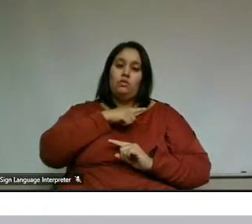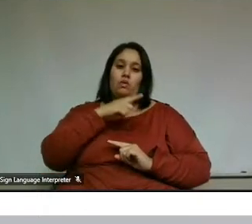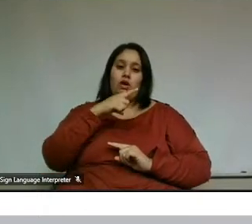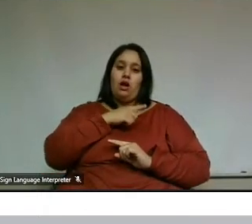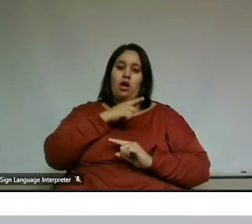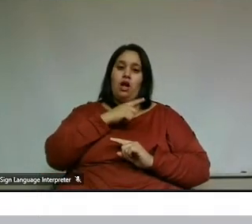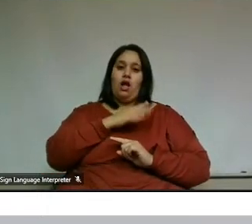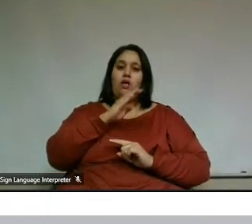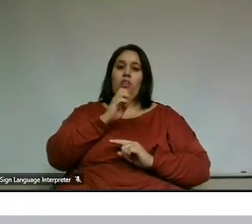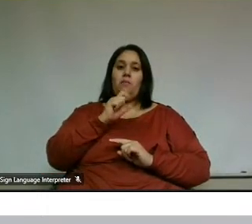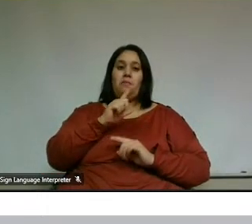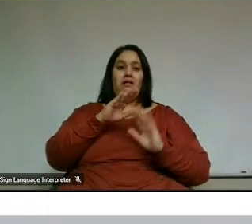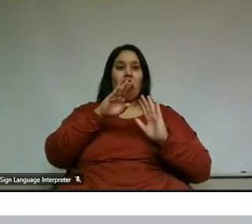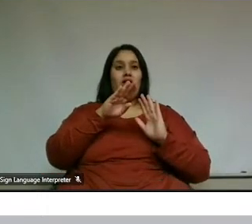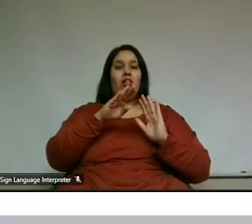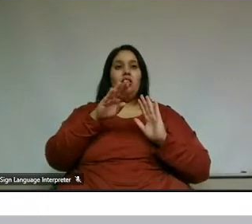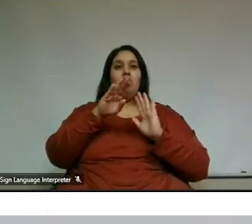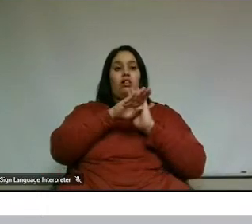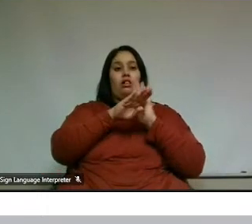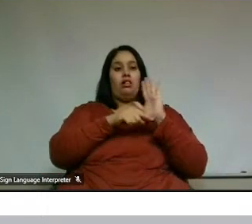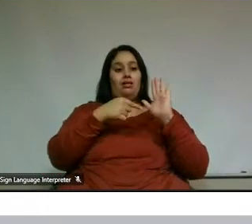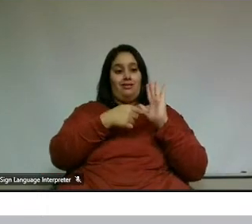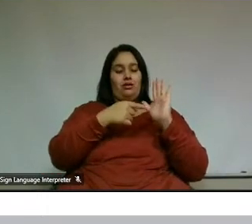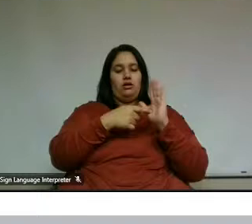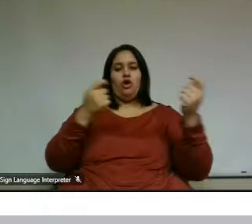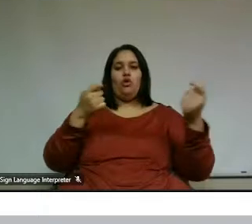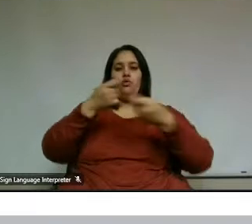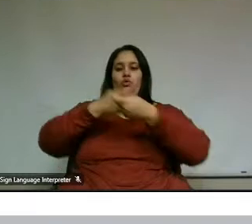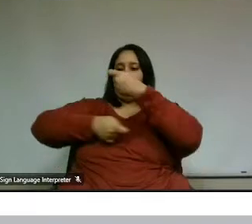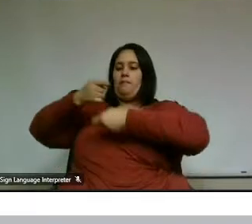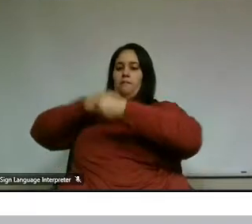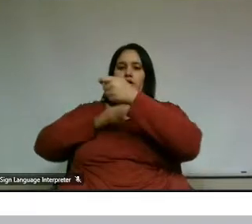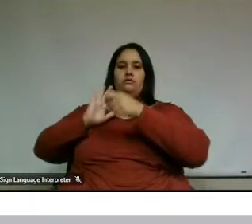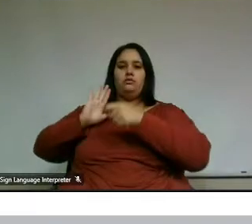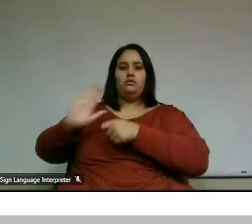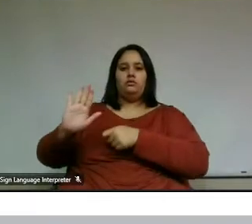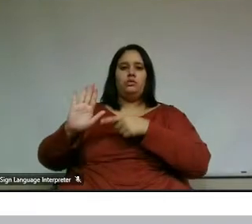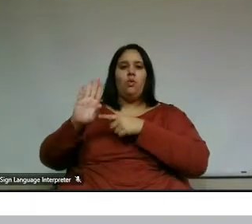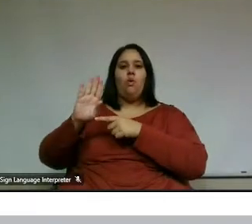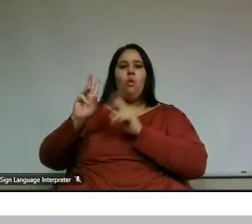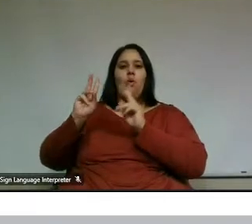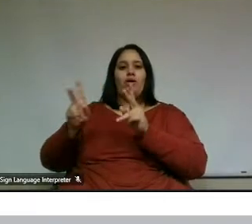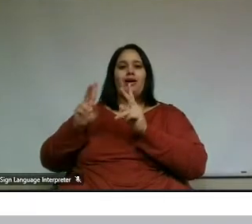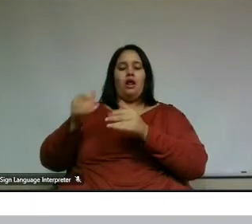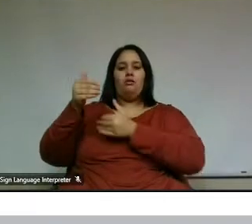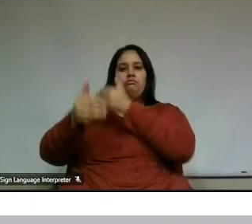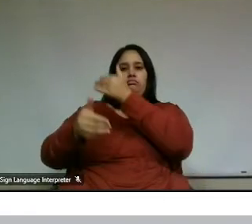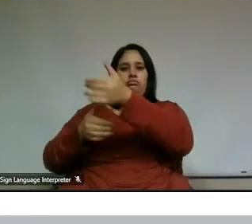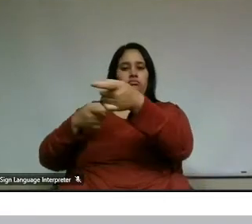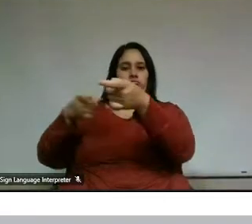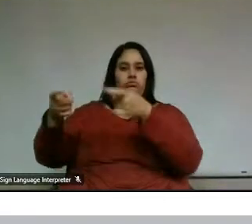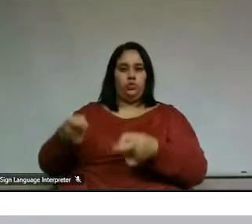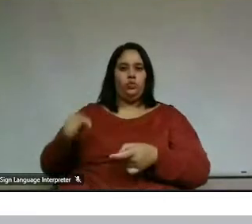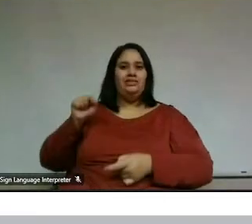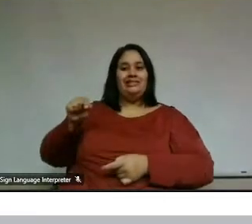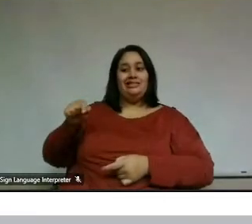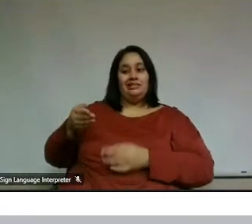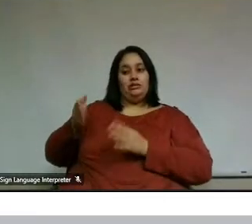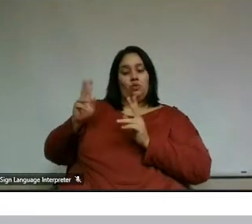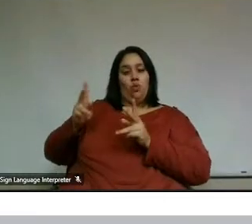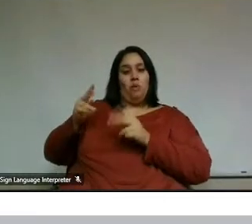bill is replacing dealt only with provincial roads and also municipal main